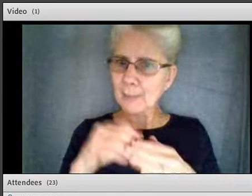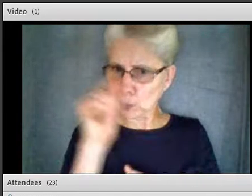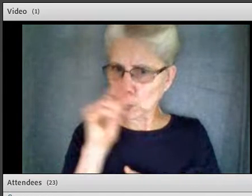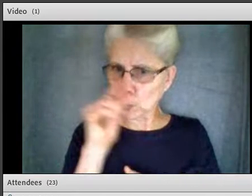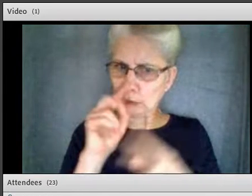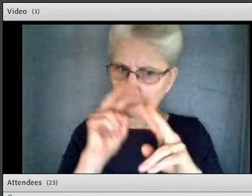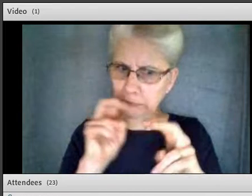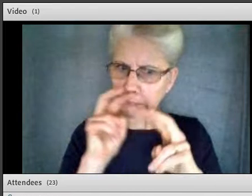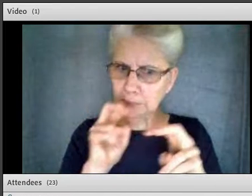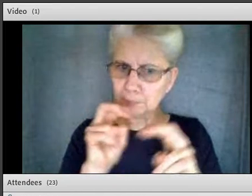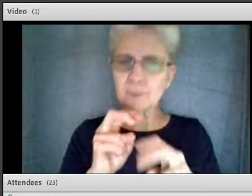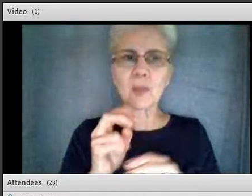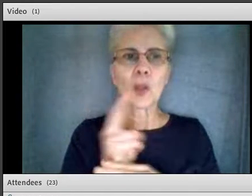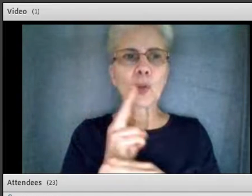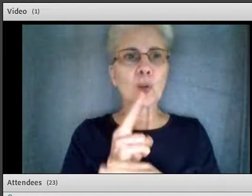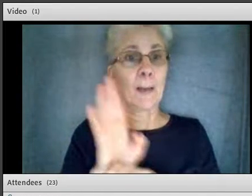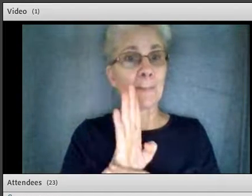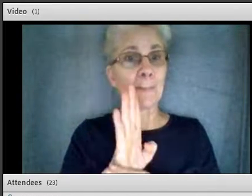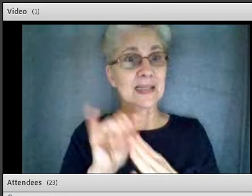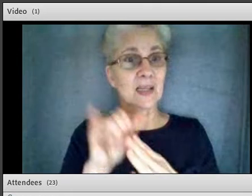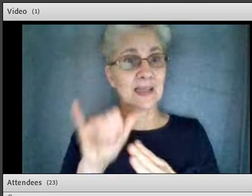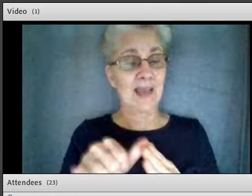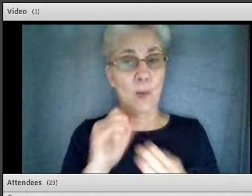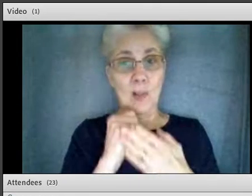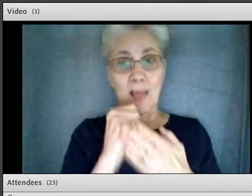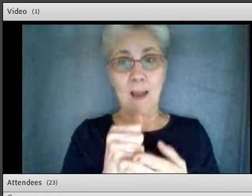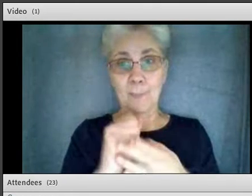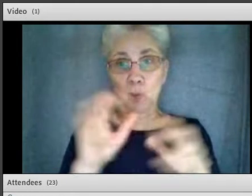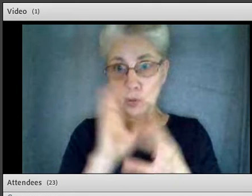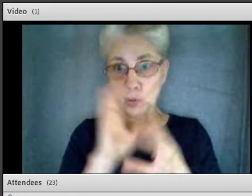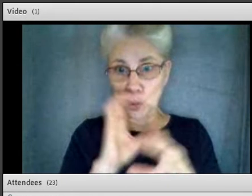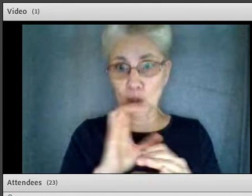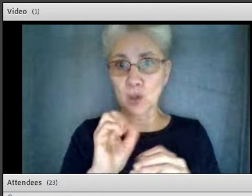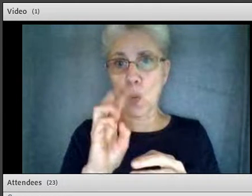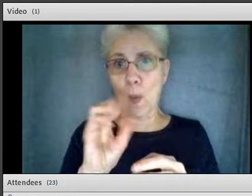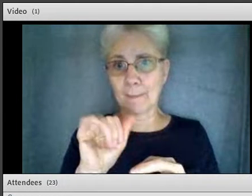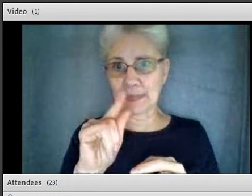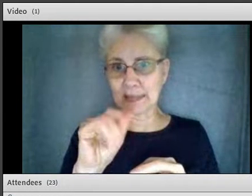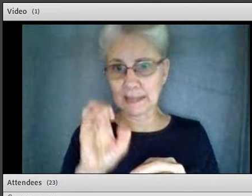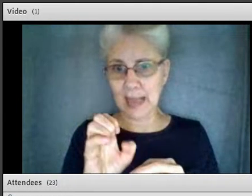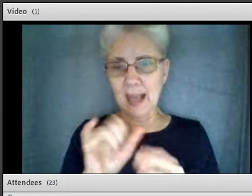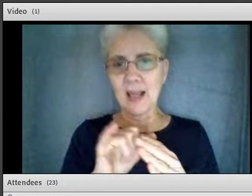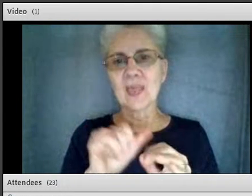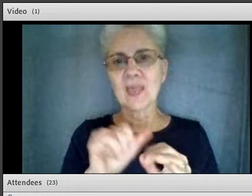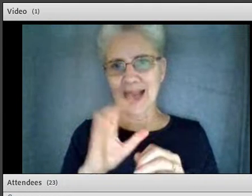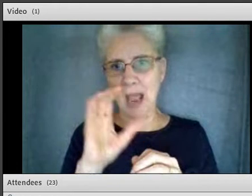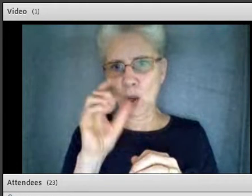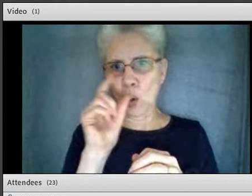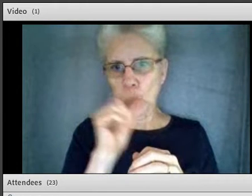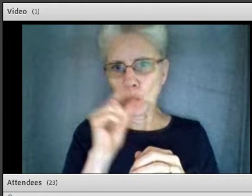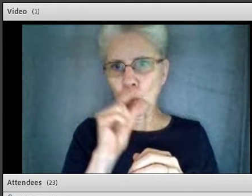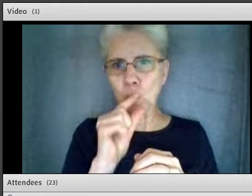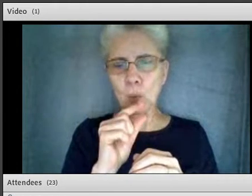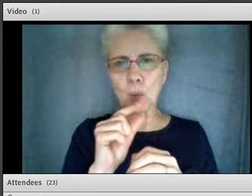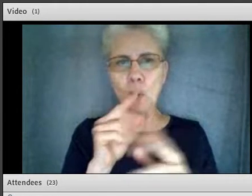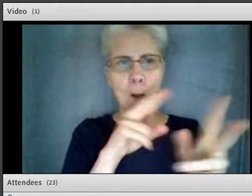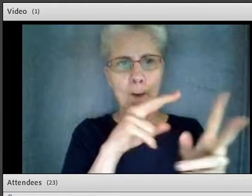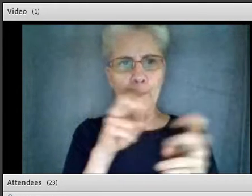this will help your search, your website. And this is how Google pulls information out for your